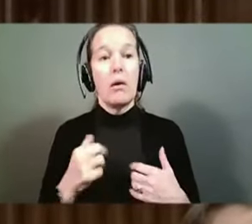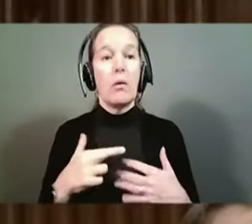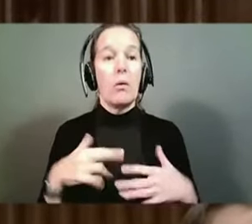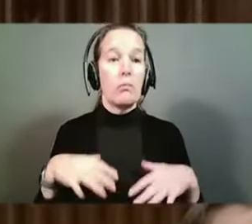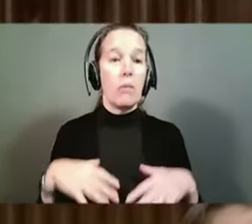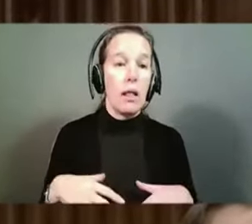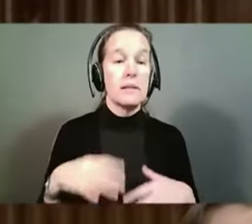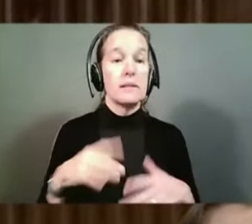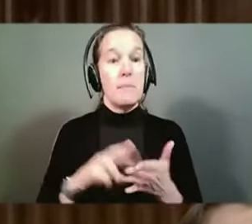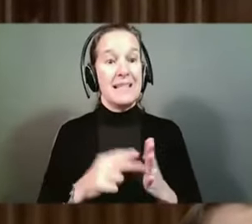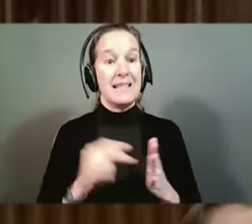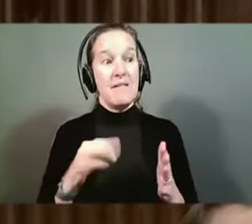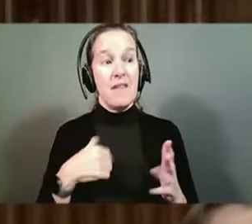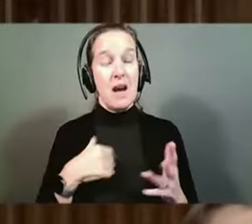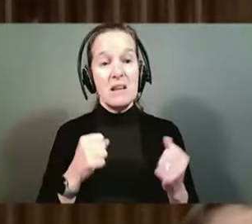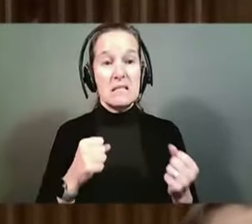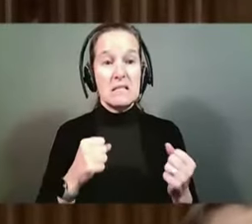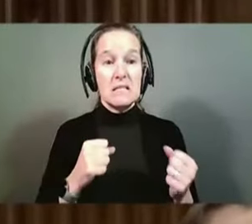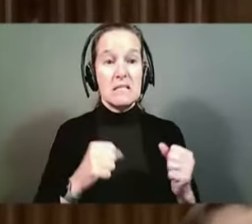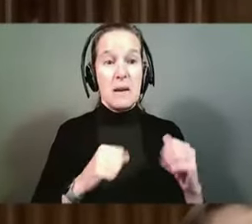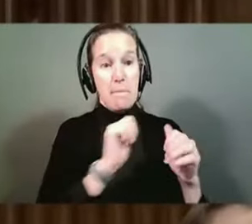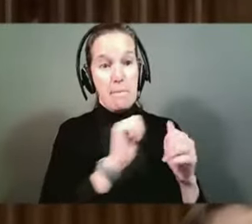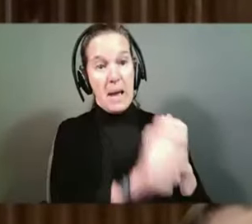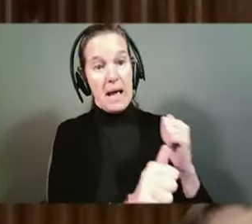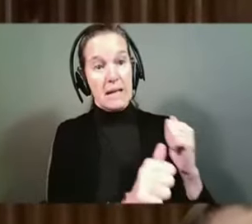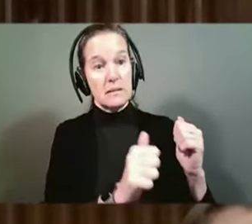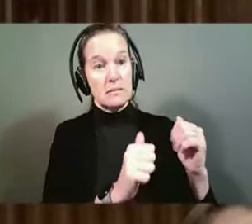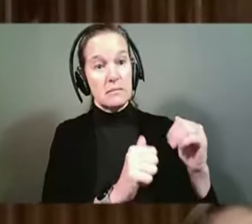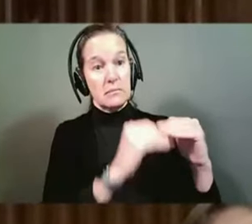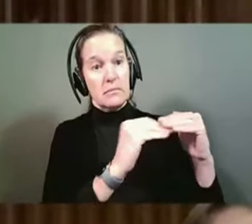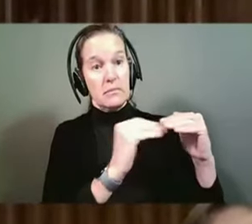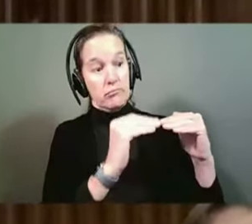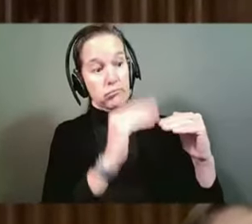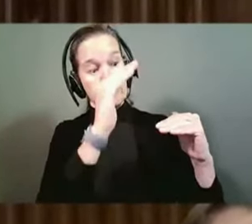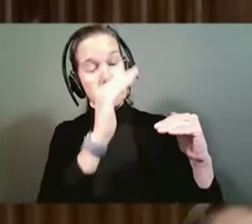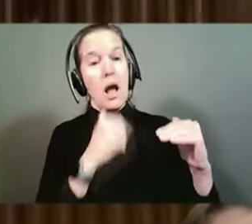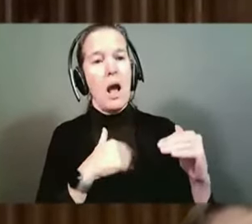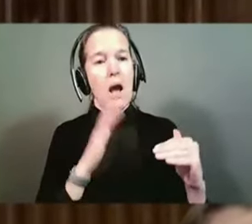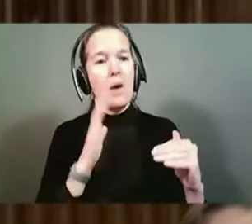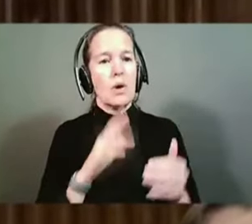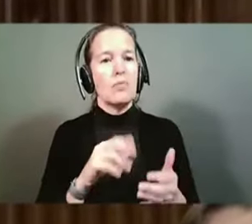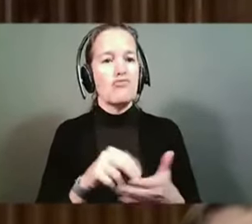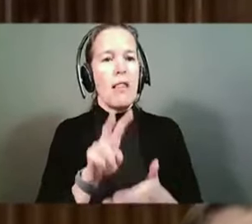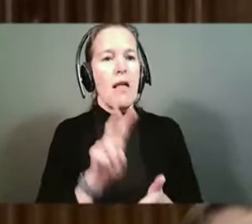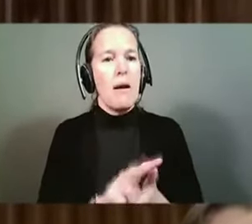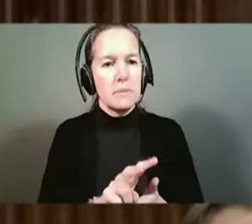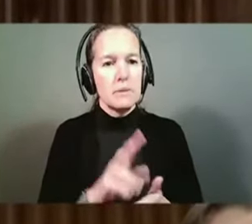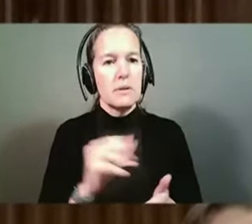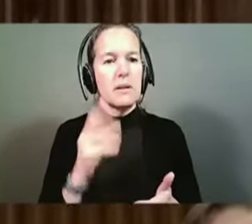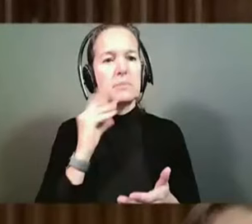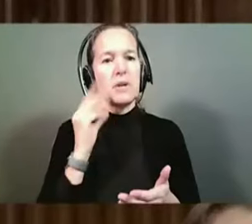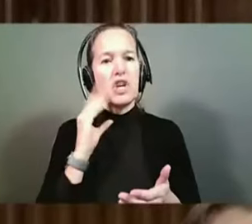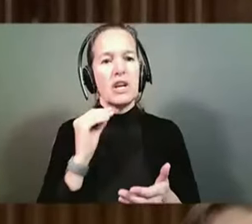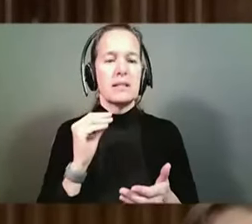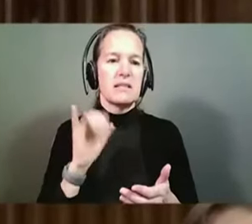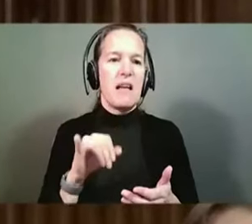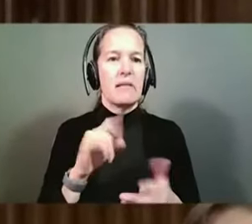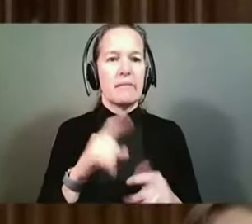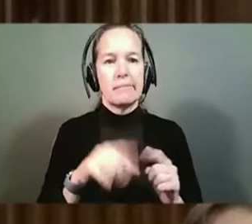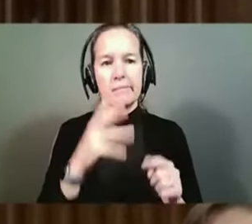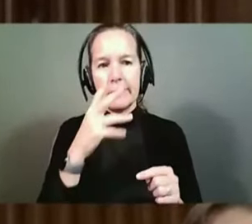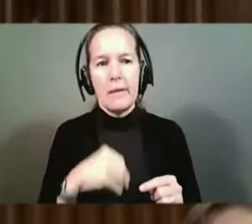push myself past a dynamic threshold, I will experience a relapse of my worst symptoms like insomnia, brain fog and